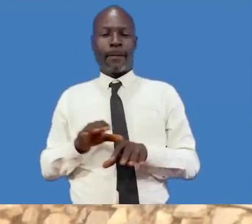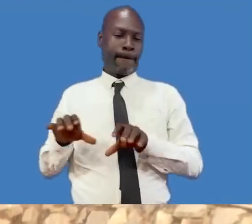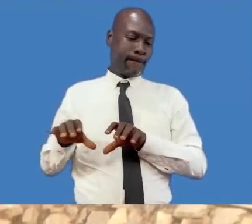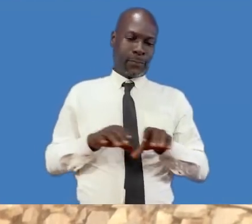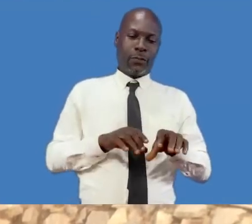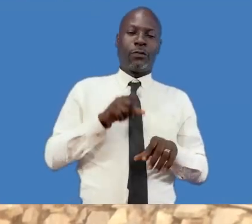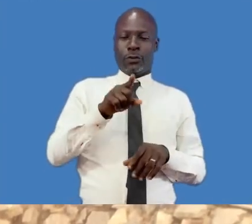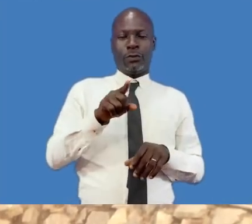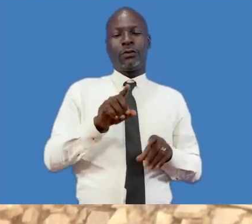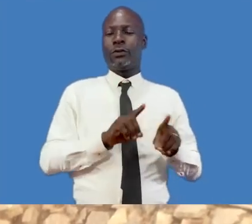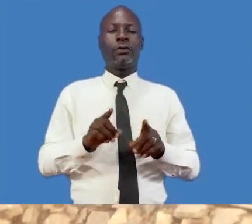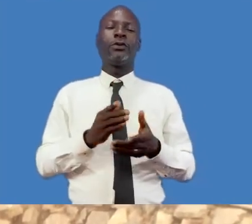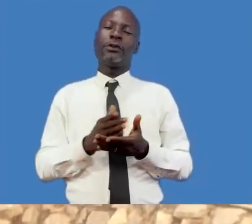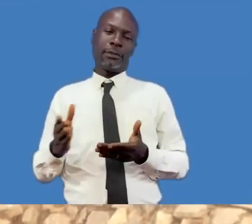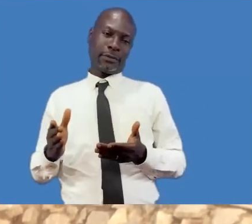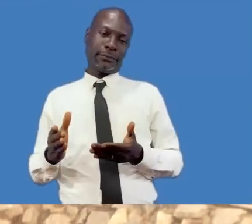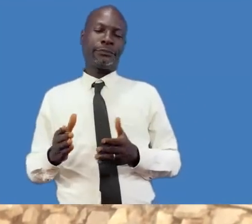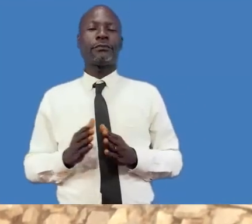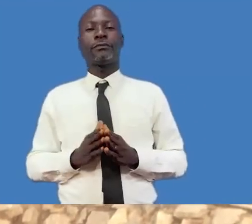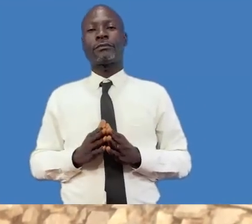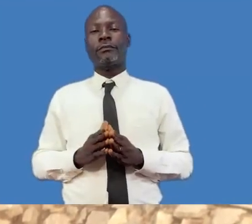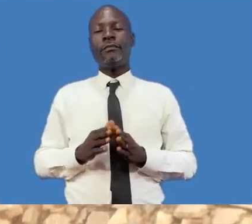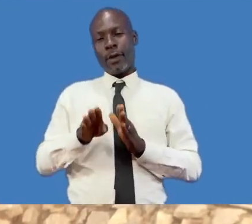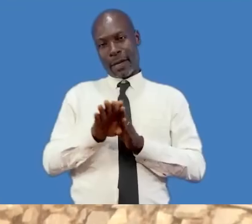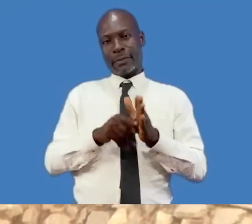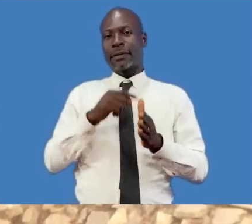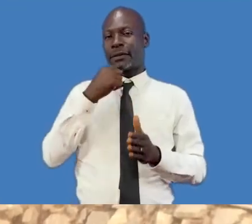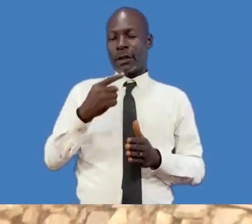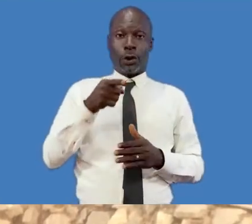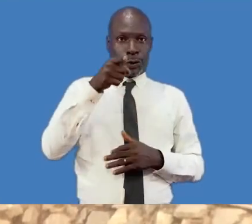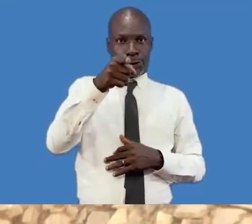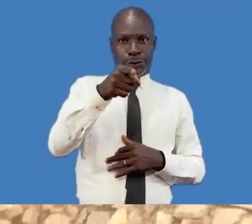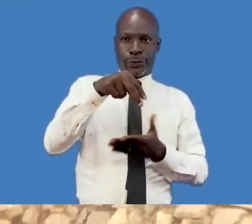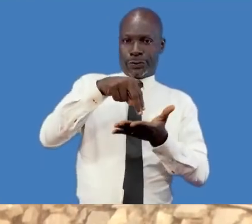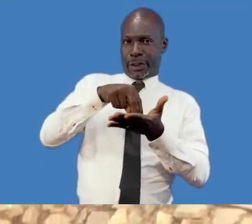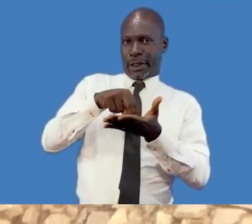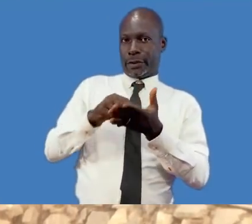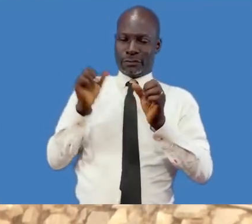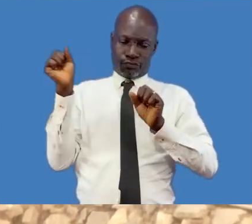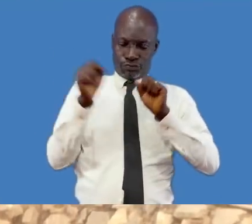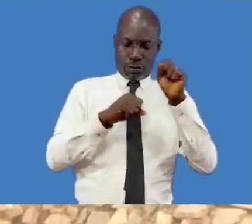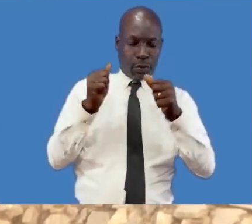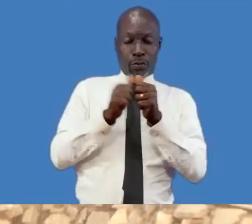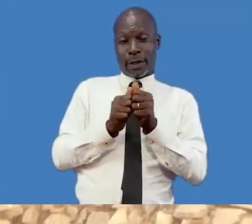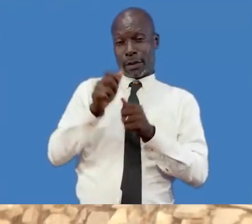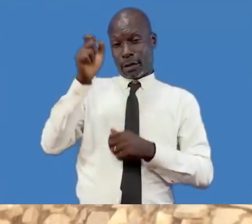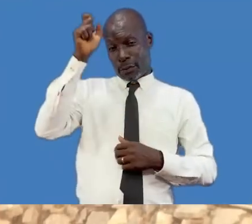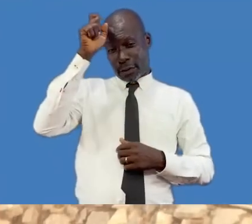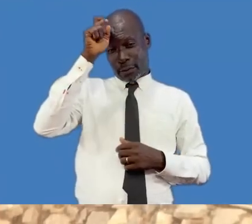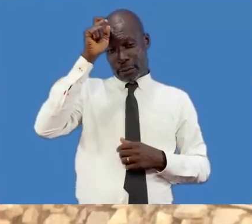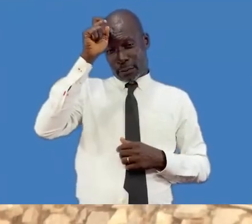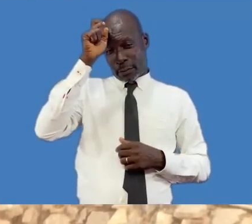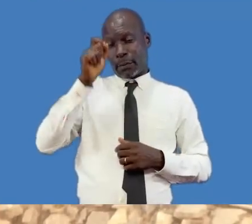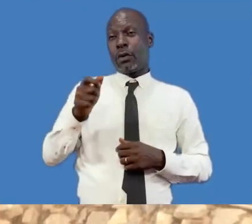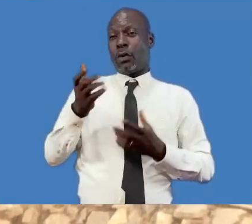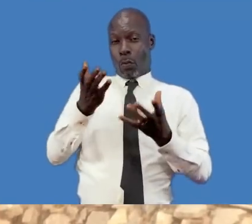bi ade antre ma bedru ha bible say se wo gina ho na sa wo no obonsam ako na wo nyankopon aho ban